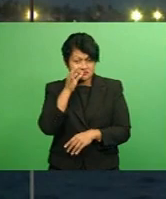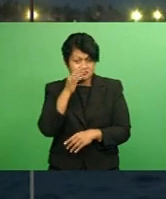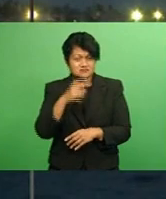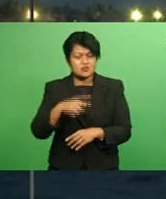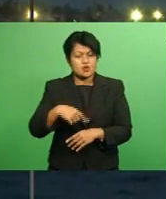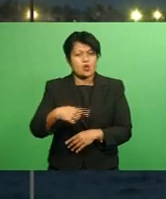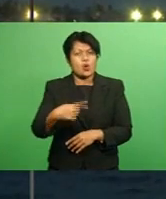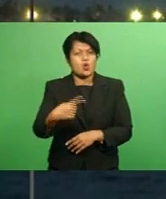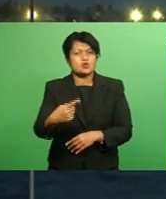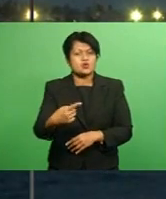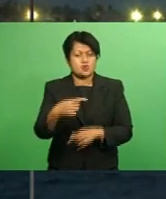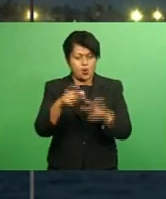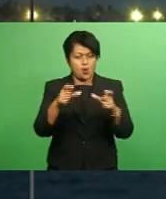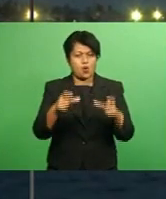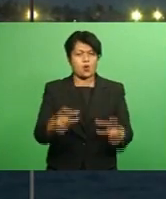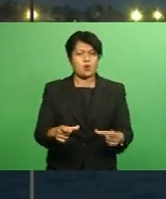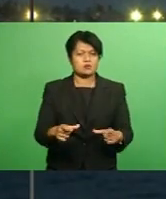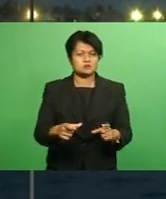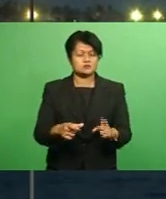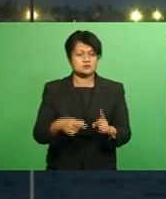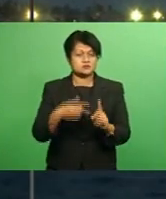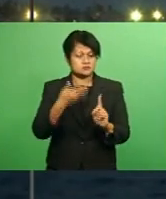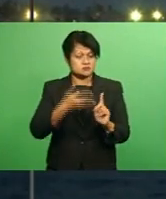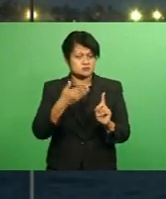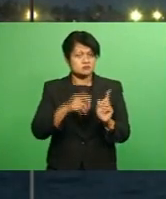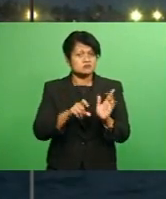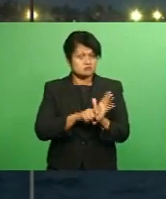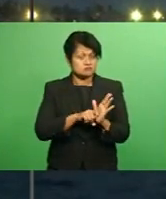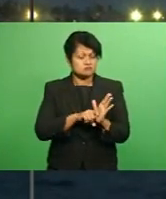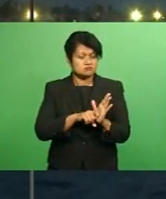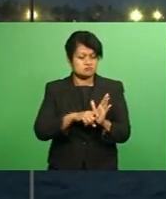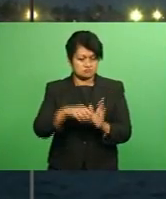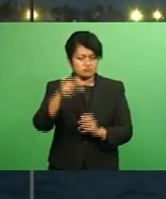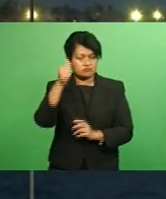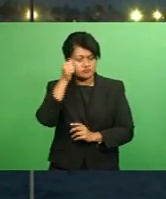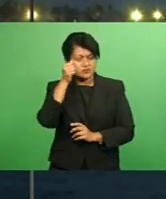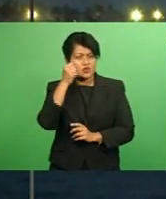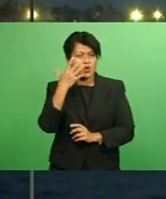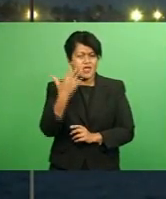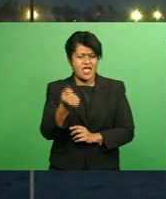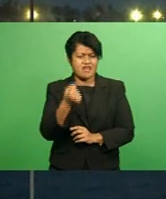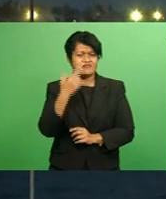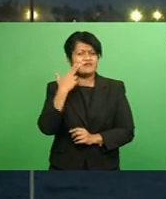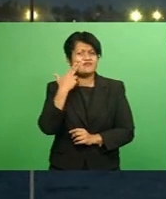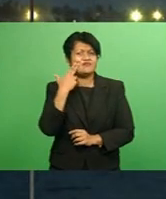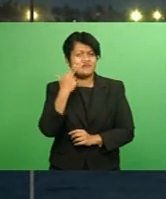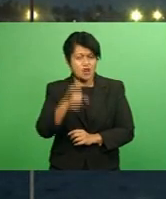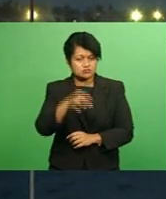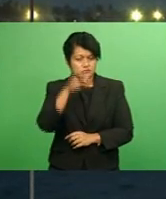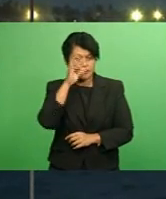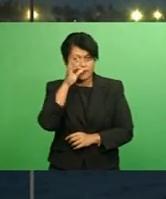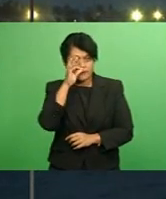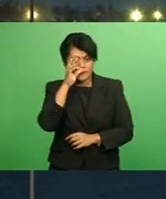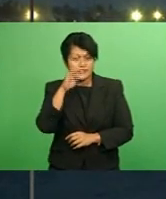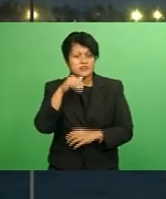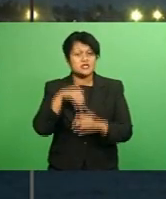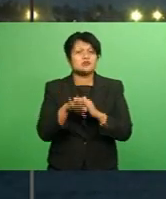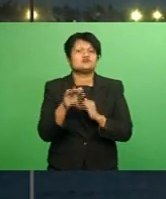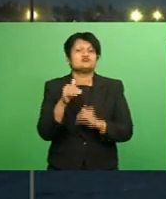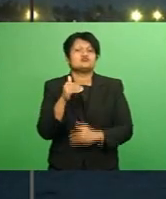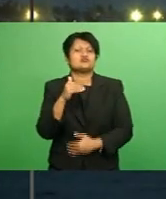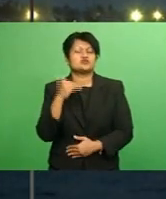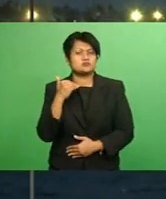prosecution insisting Rahman was aware of the 39 bars of cocaine found in his father's room in their closing submission.